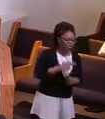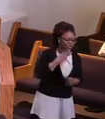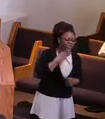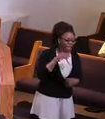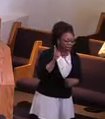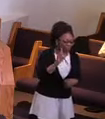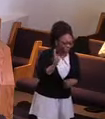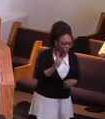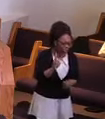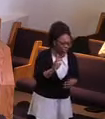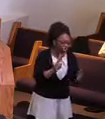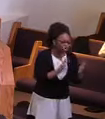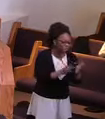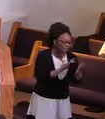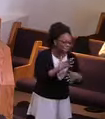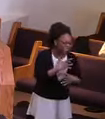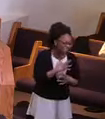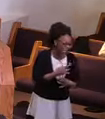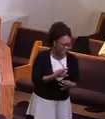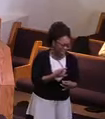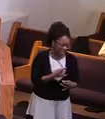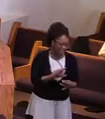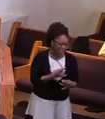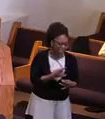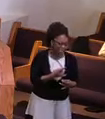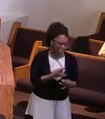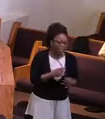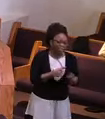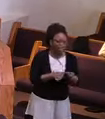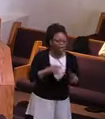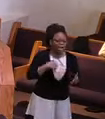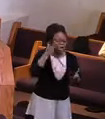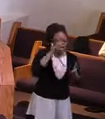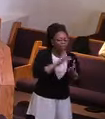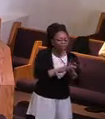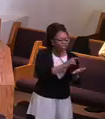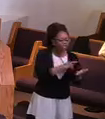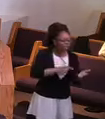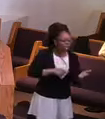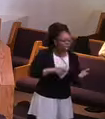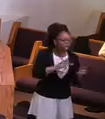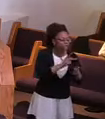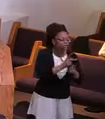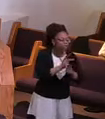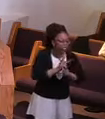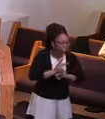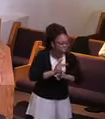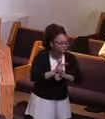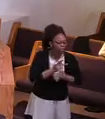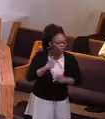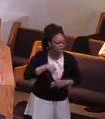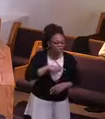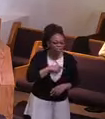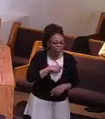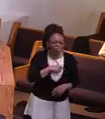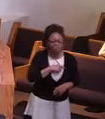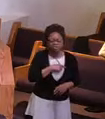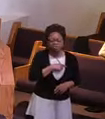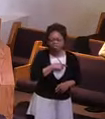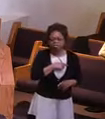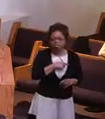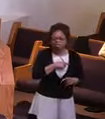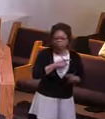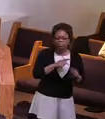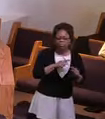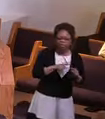likely. Amen. But I just believe the Lord is watching over us. And I'm going to tell you not to take the necessary precautions you should be